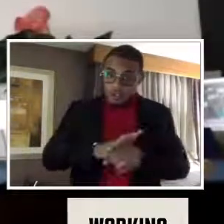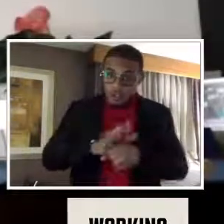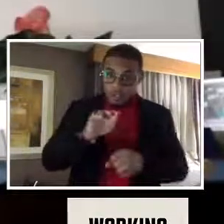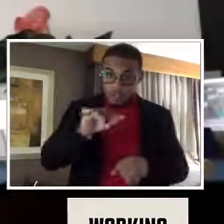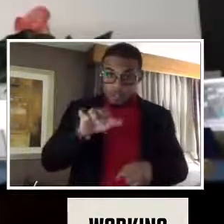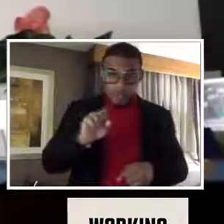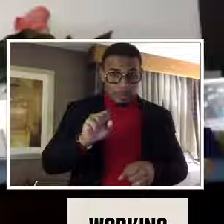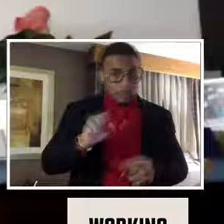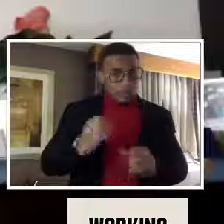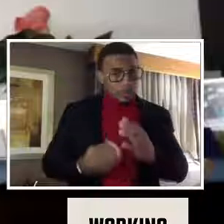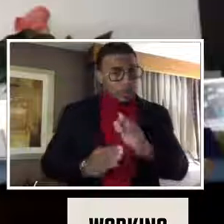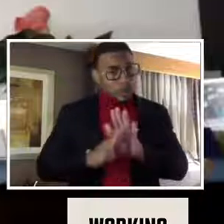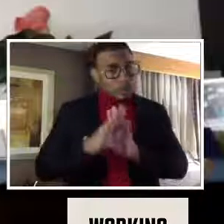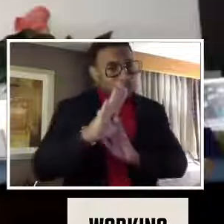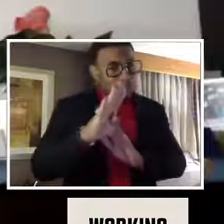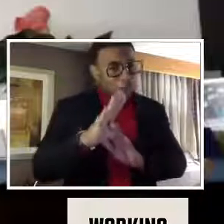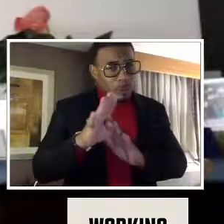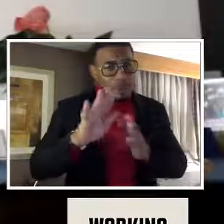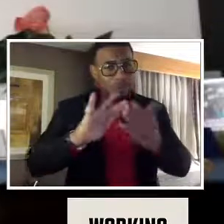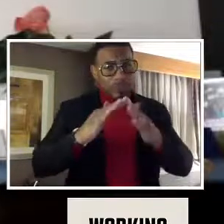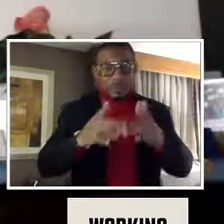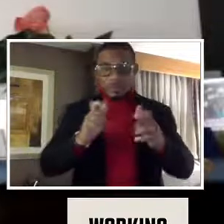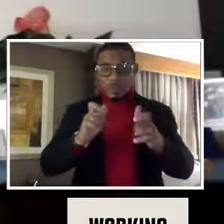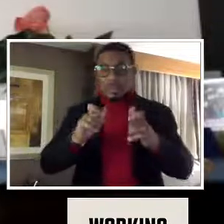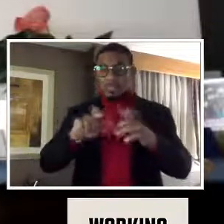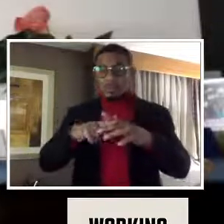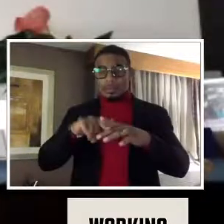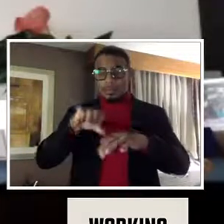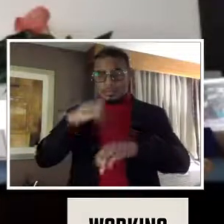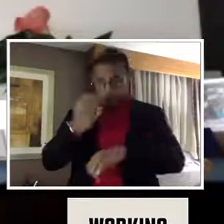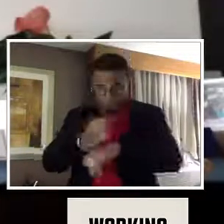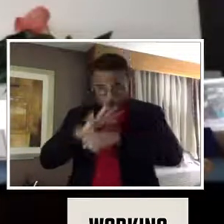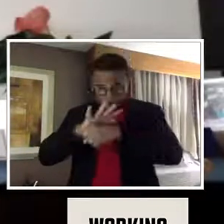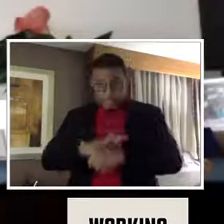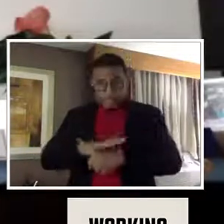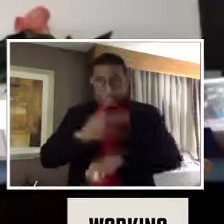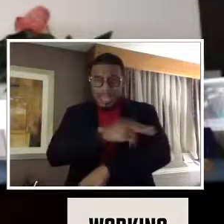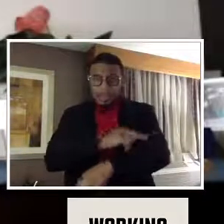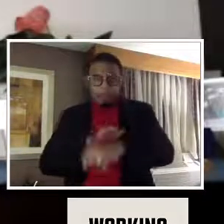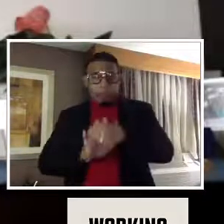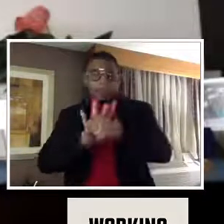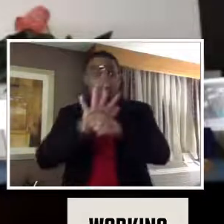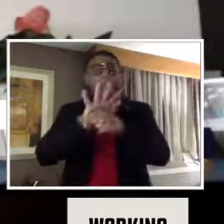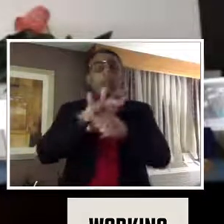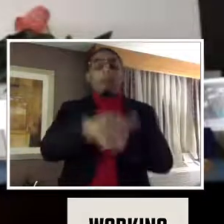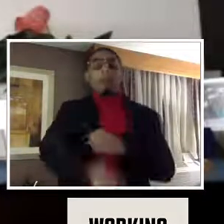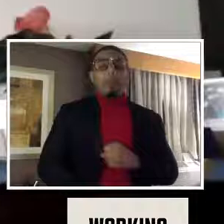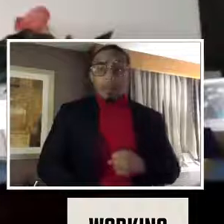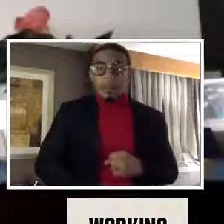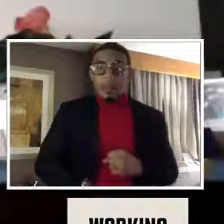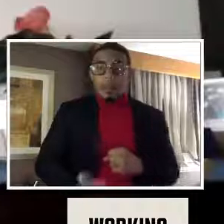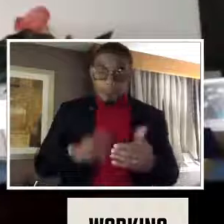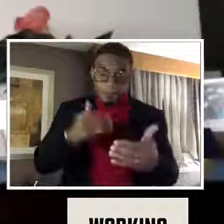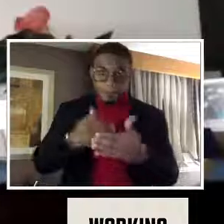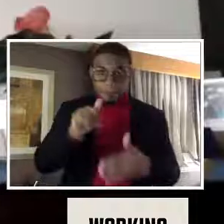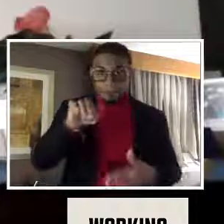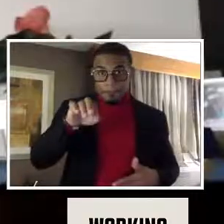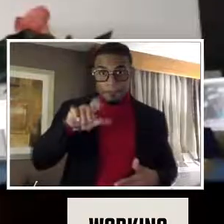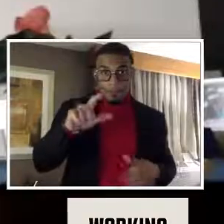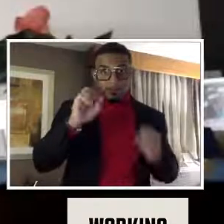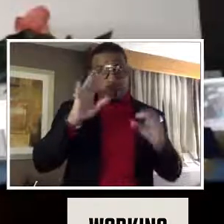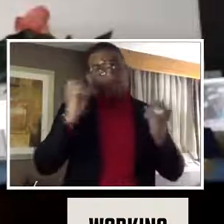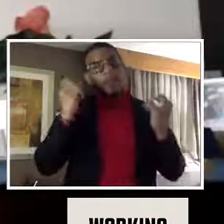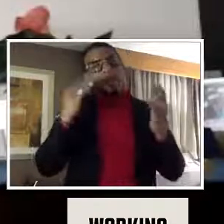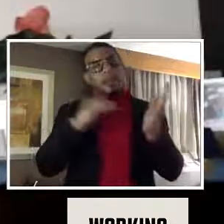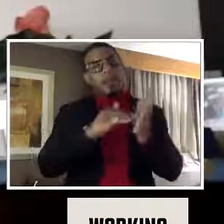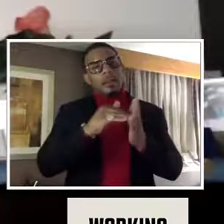were surging. Cities quickly started heading into lockdown and hospitals were overflowing. By April, it was clear that millions were